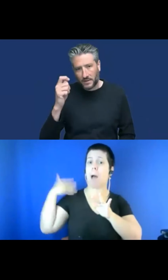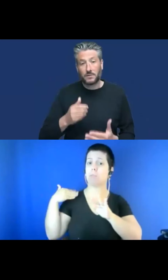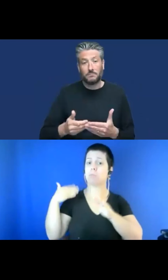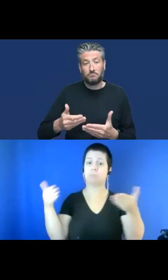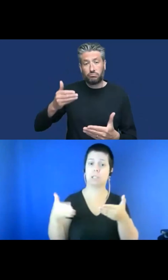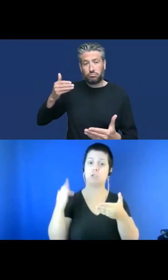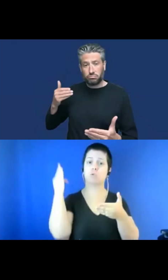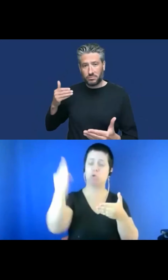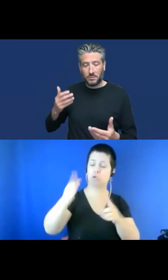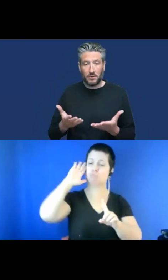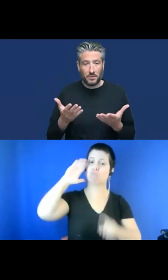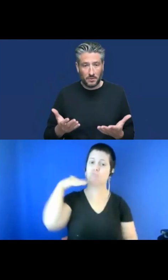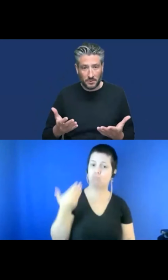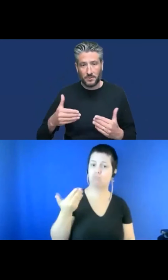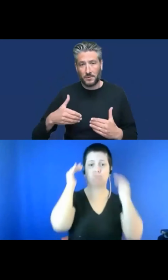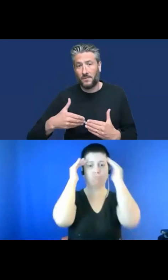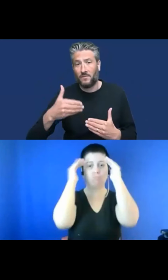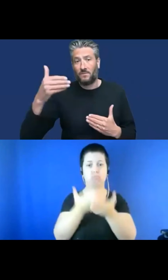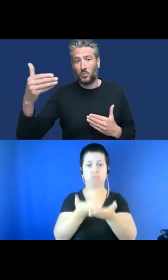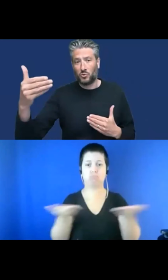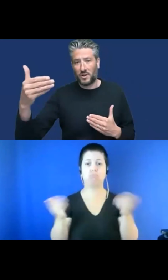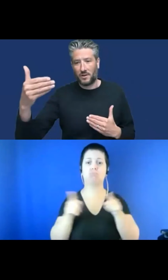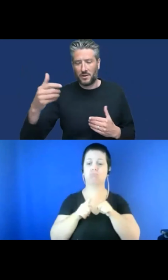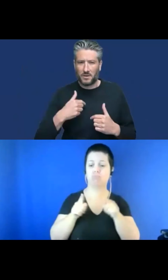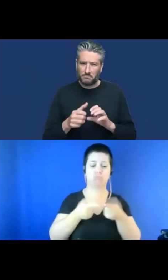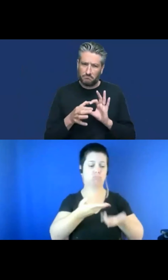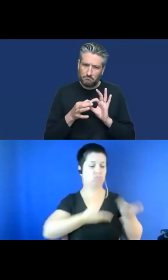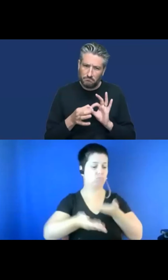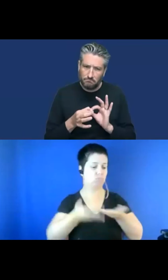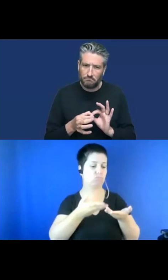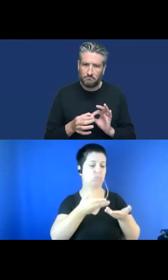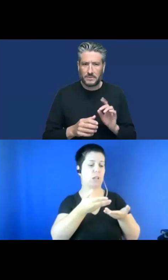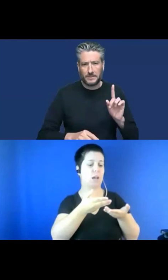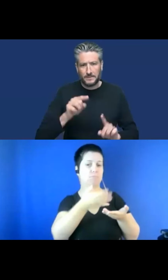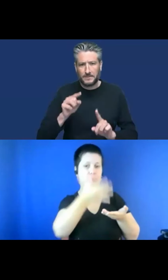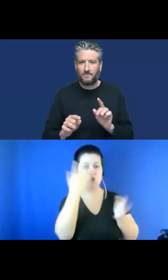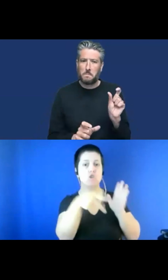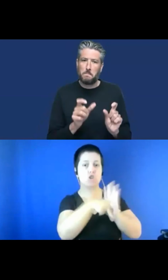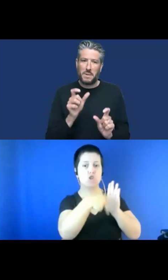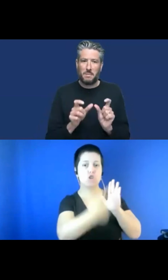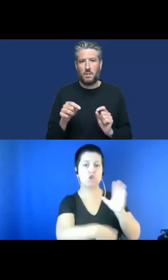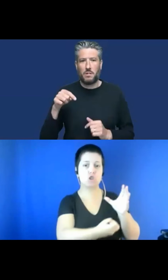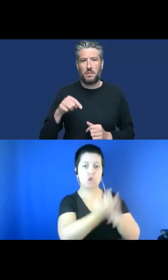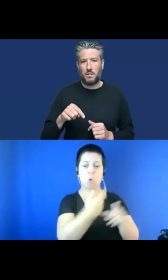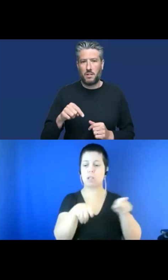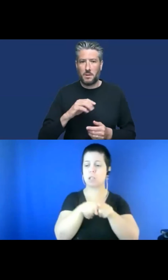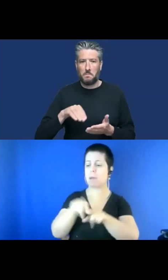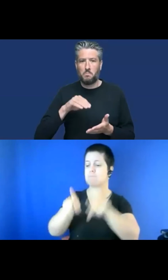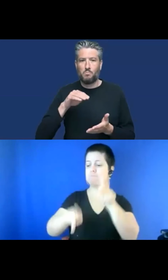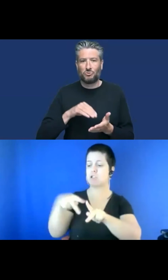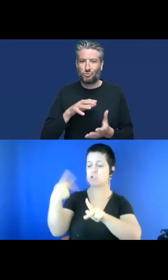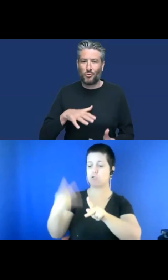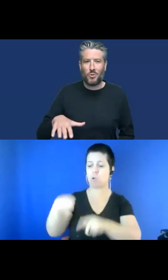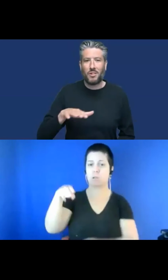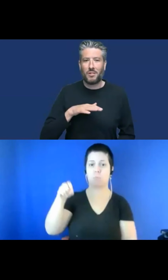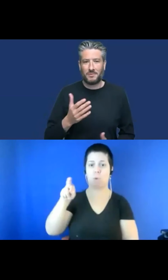future in our ongoing relationships with Indigenous and other peoples within the Montreal community. I'm also going